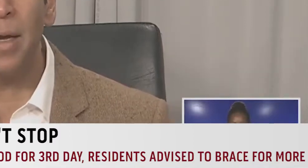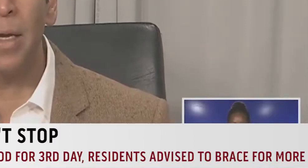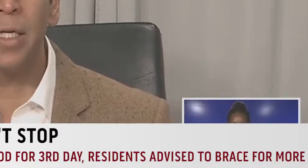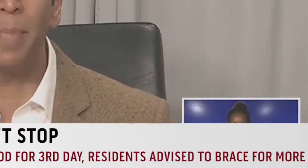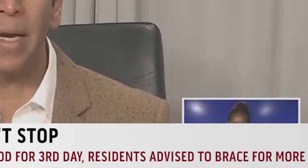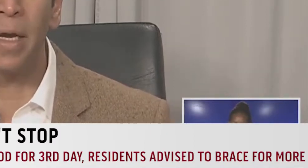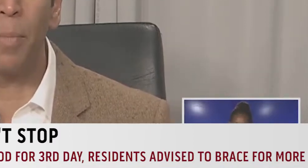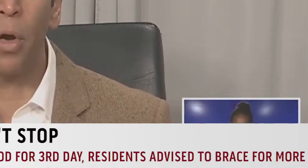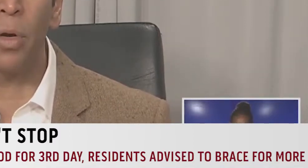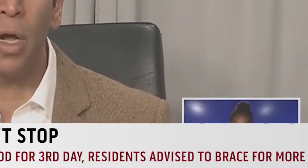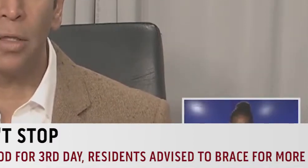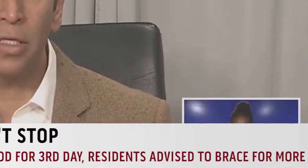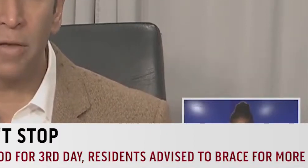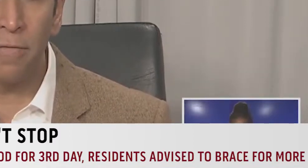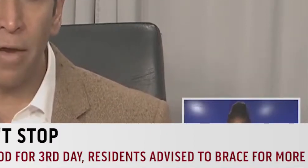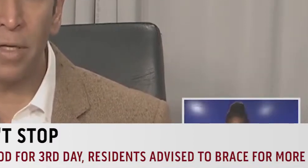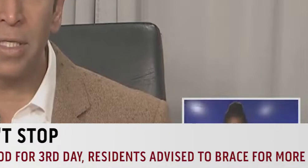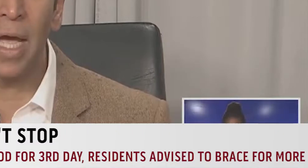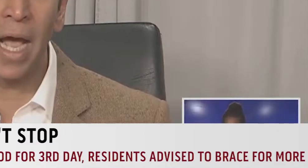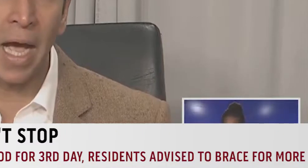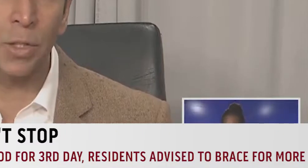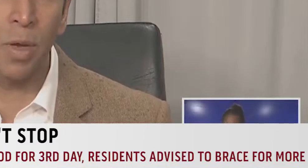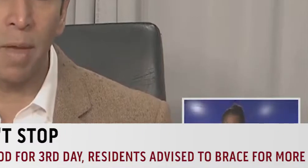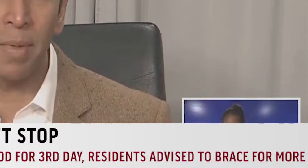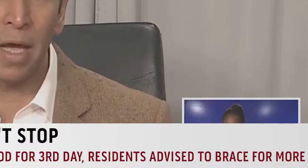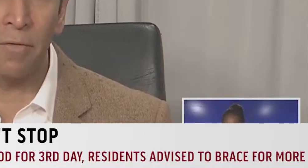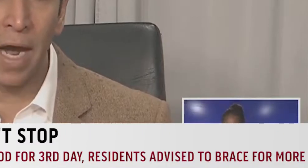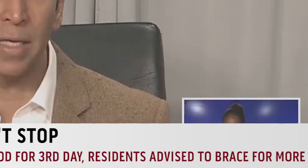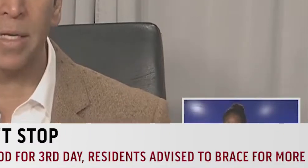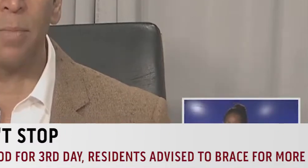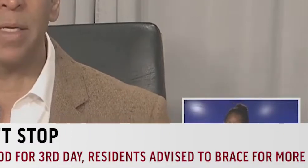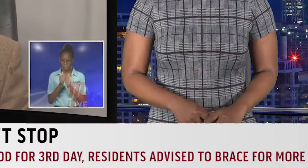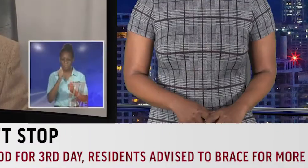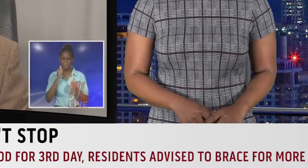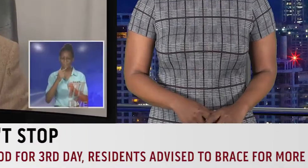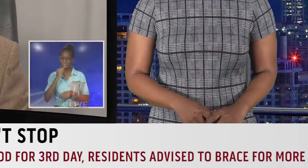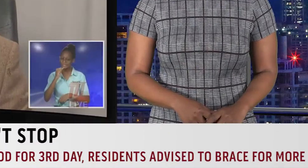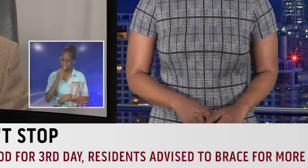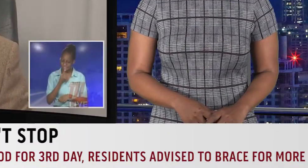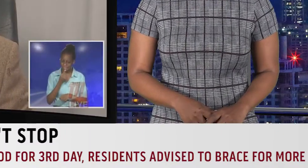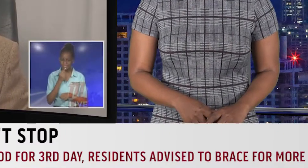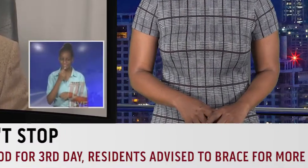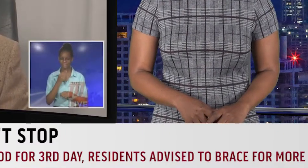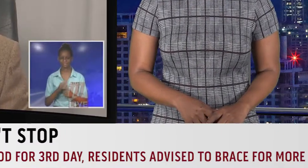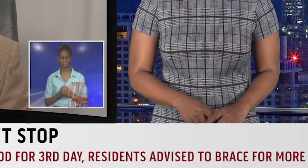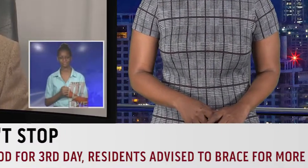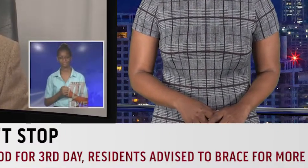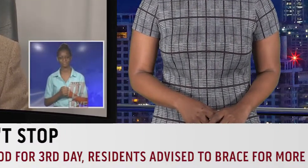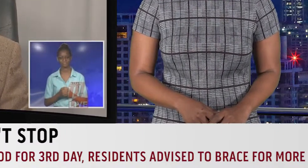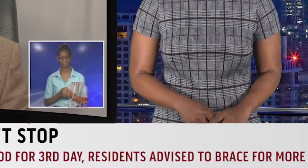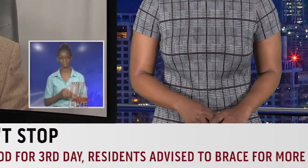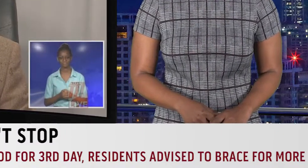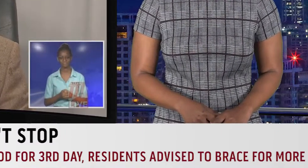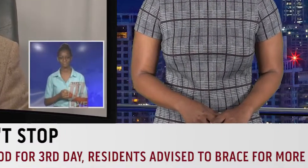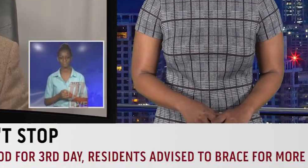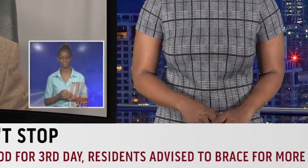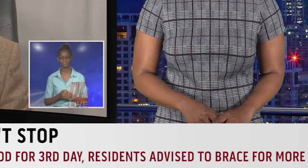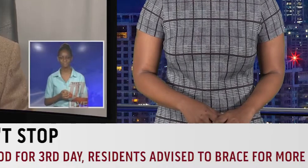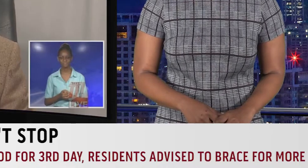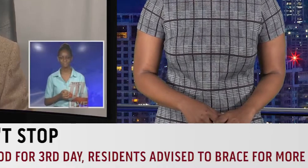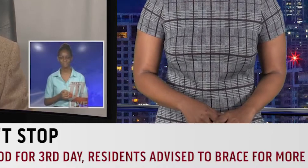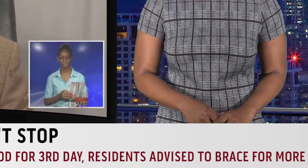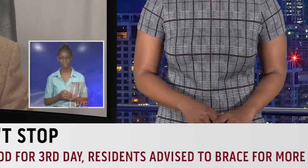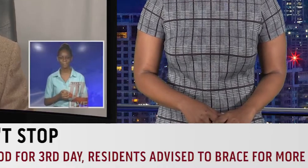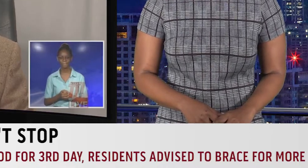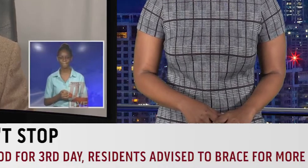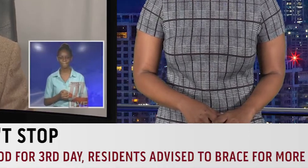to red depending upon the severity and as we may be advised. And he also provided information about the extent of the floods and